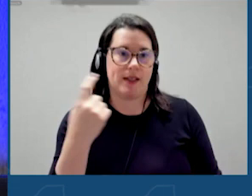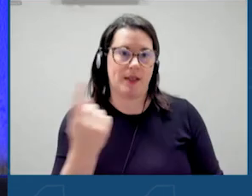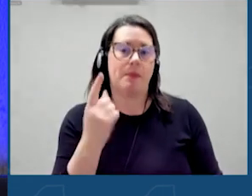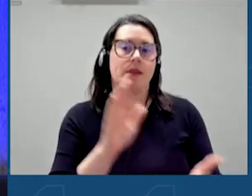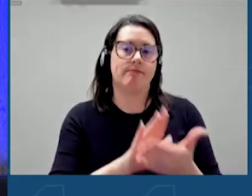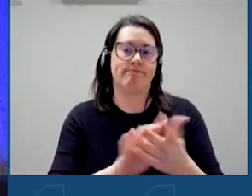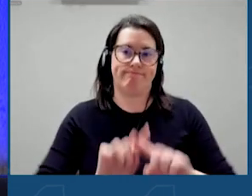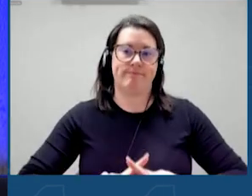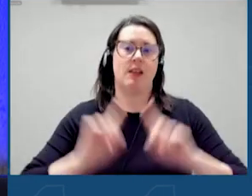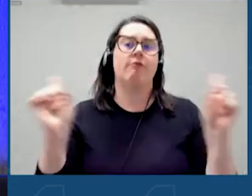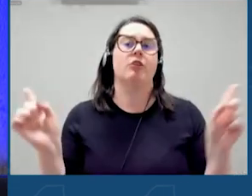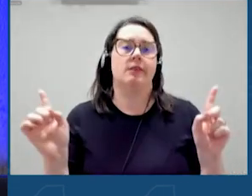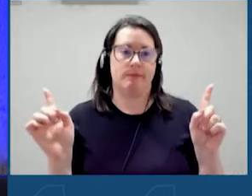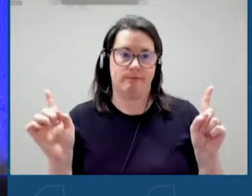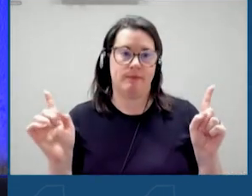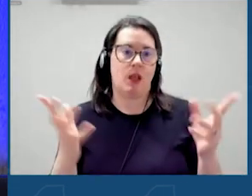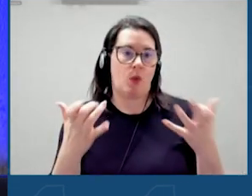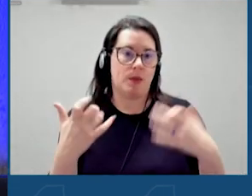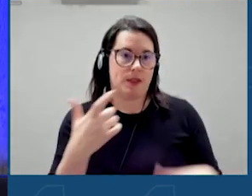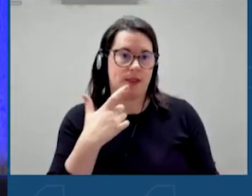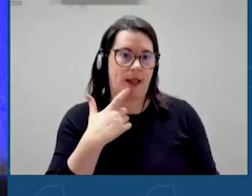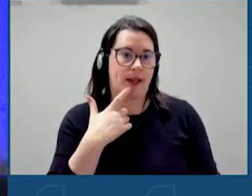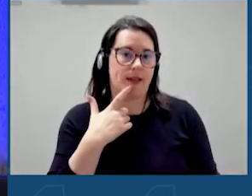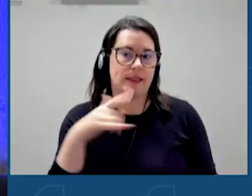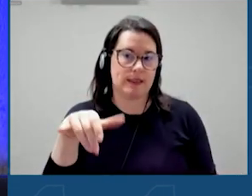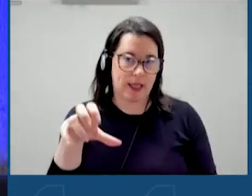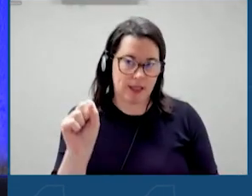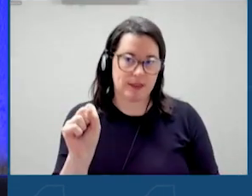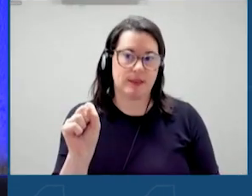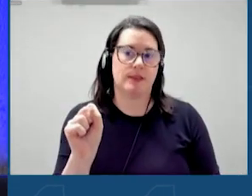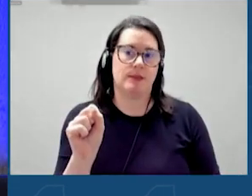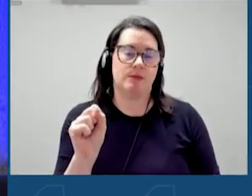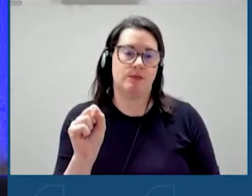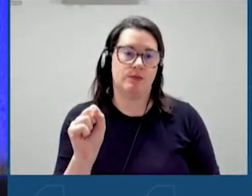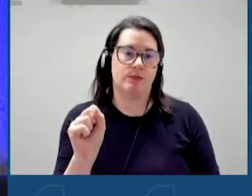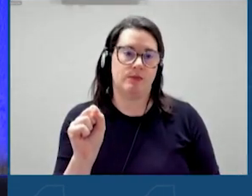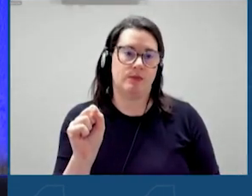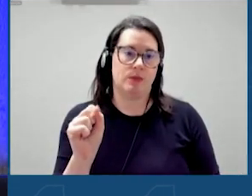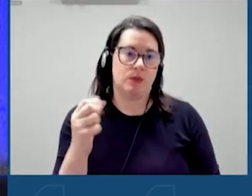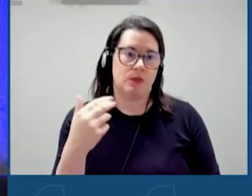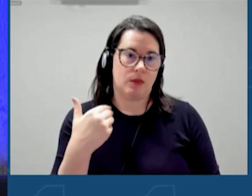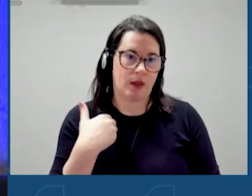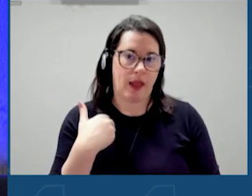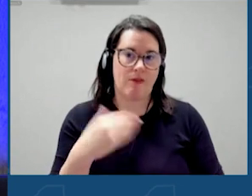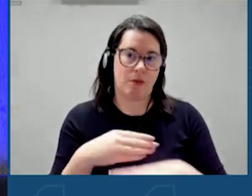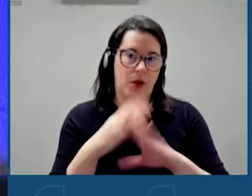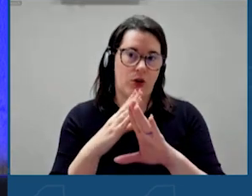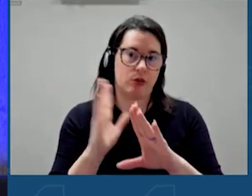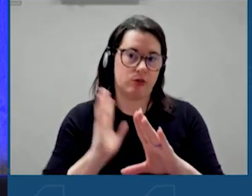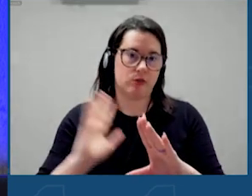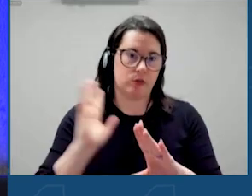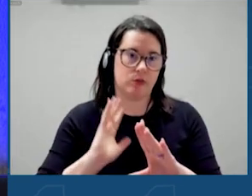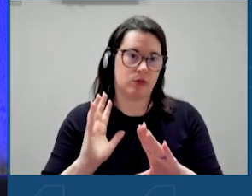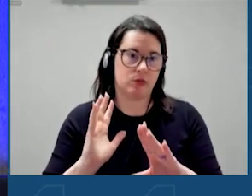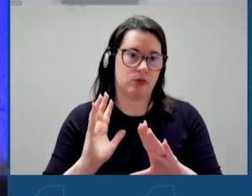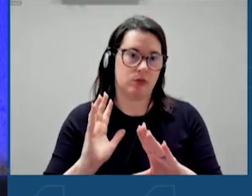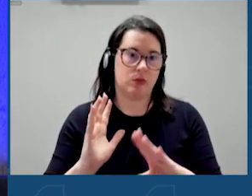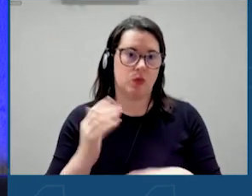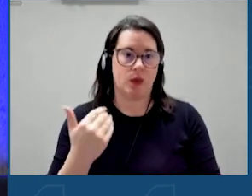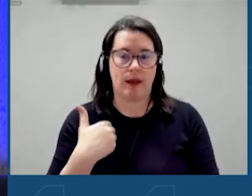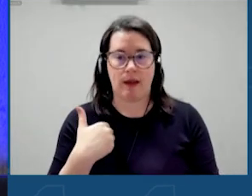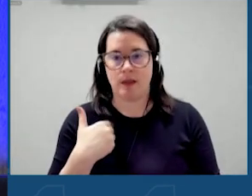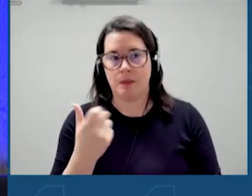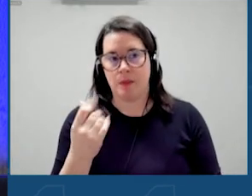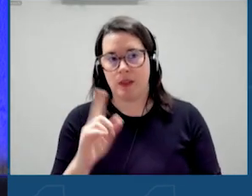different. I want them to say, yes, there were institutional barriers. There was NIMBYism